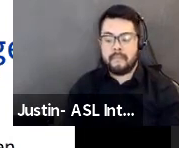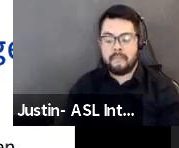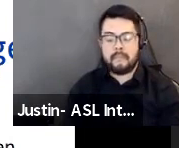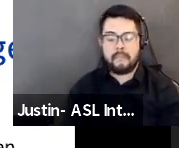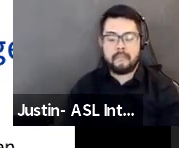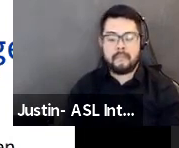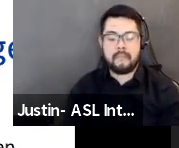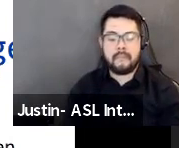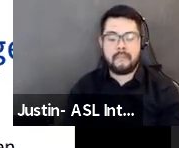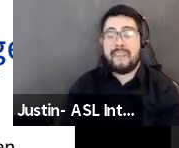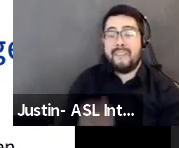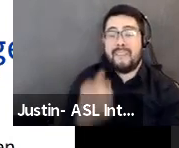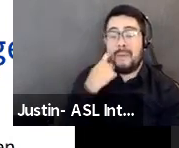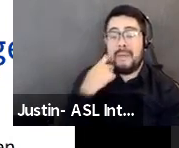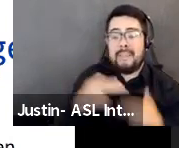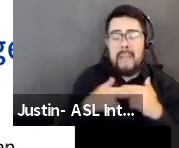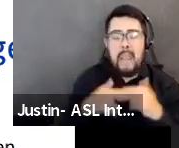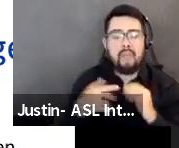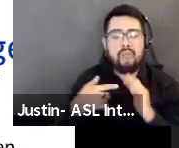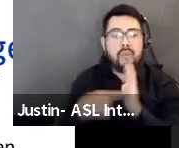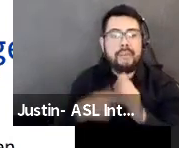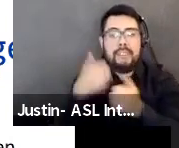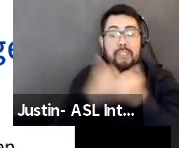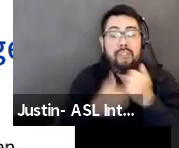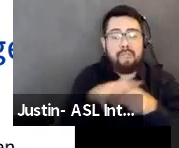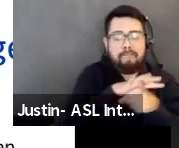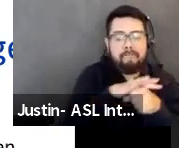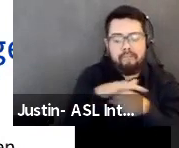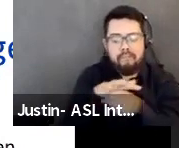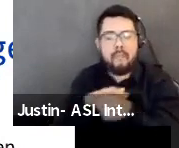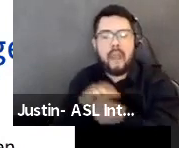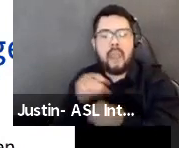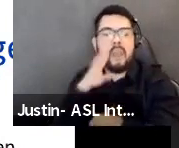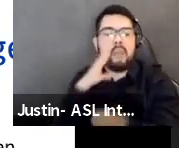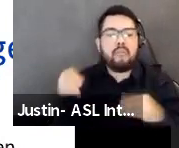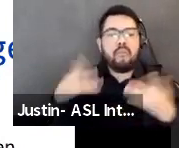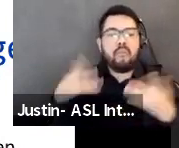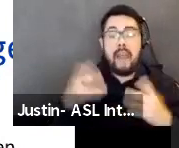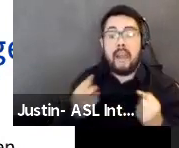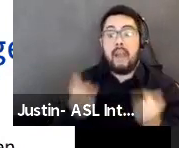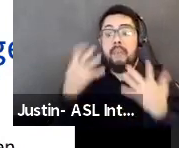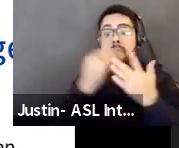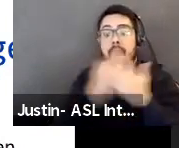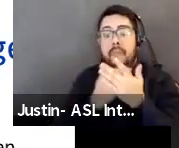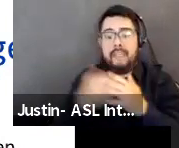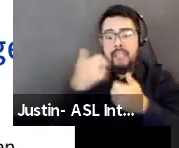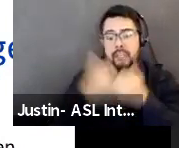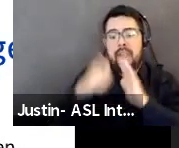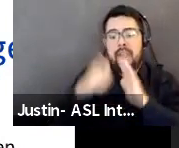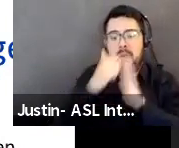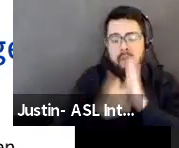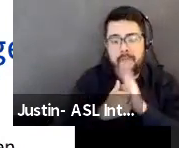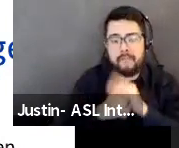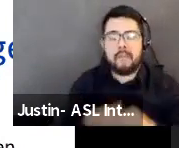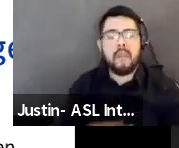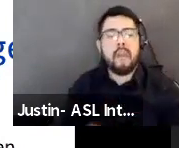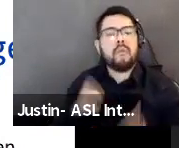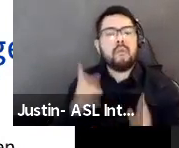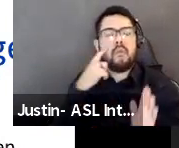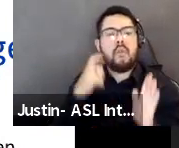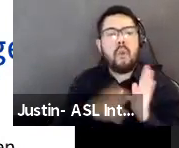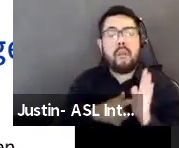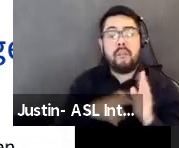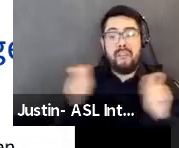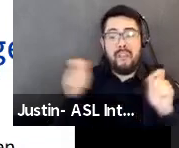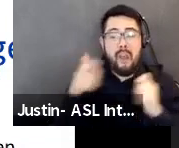while the previous slide shows the budget by location this slide provides an illustration of the dollars by account you can see from the largest